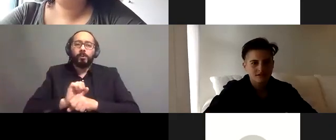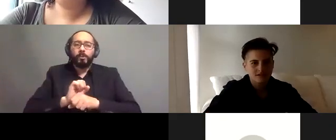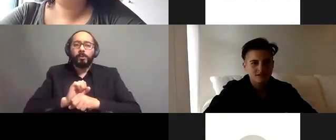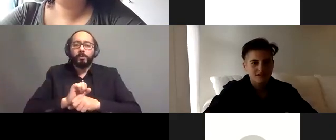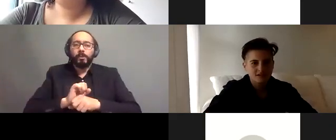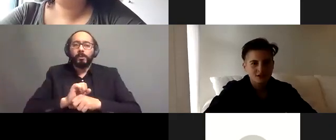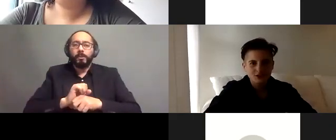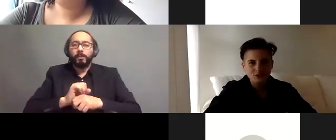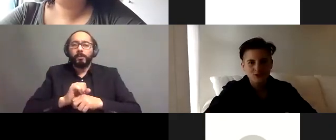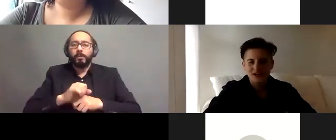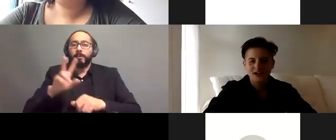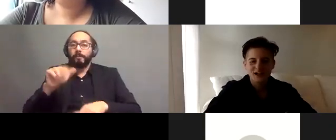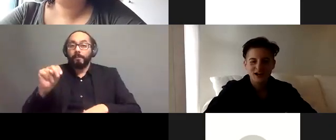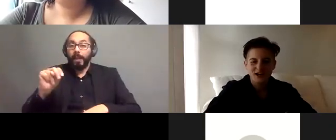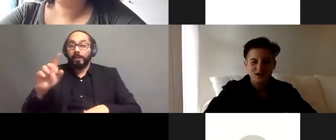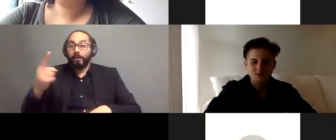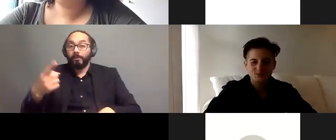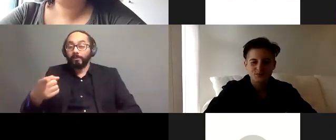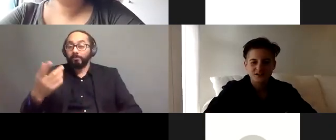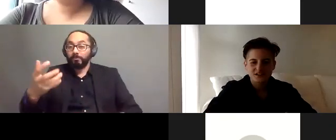it? Sure.